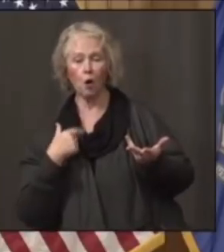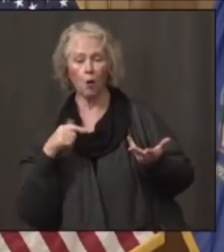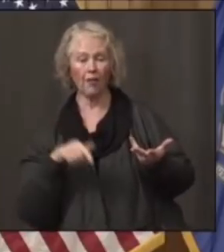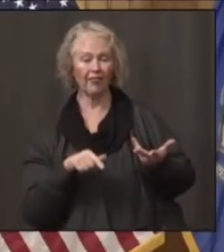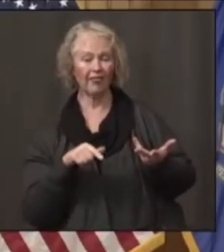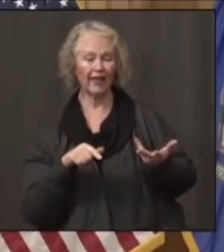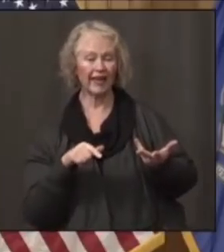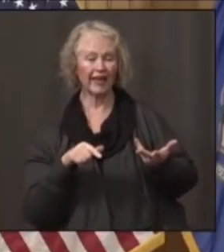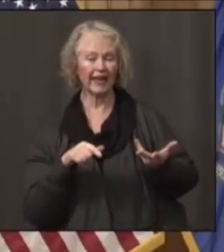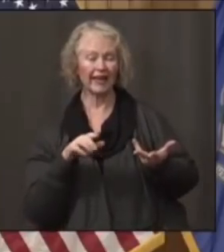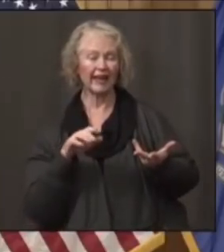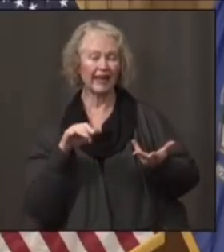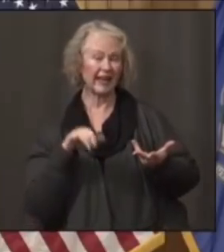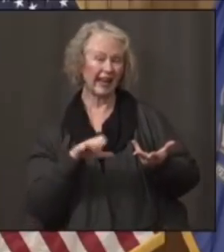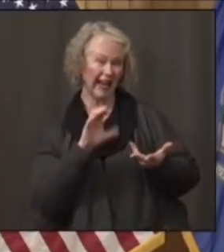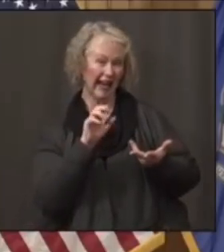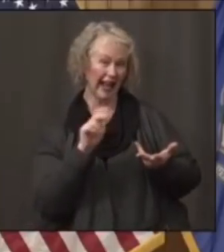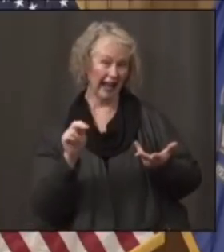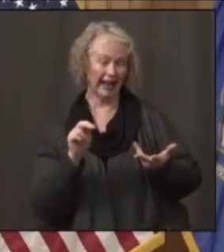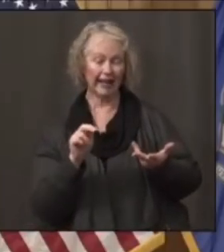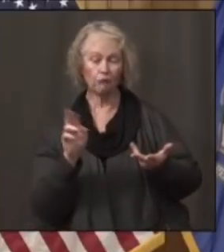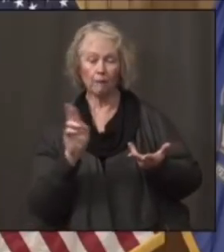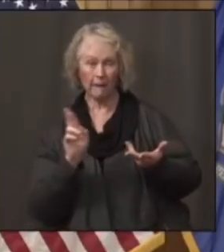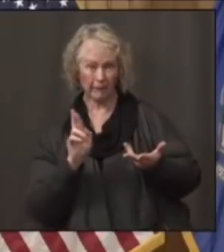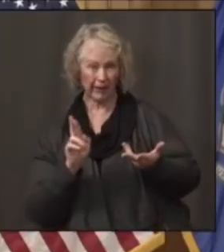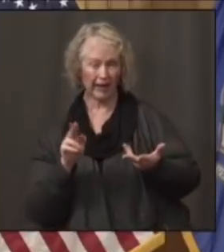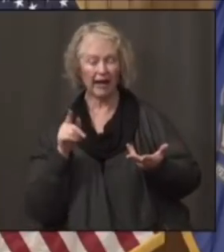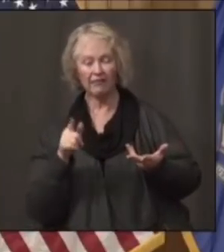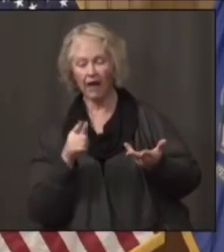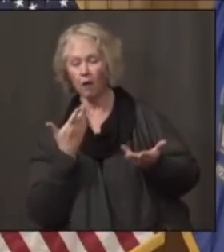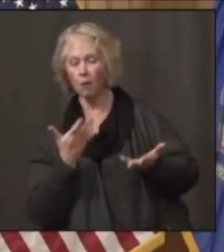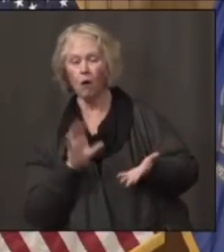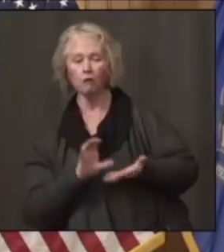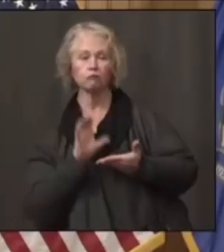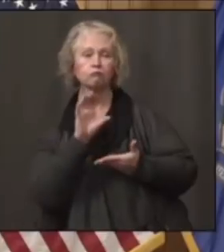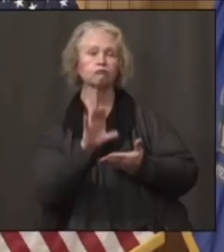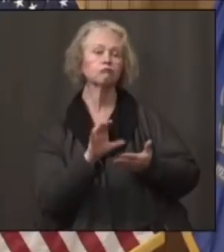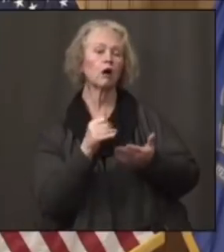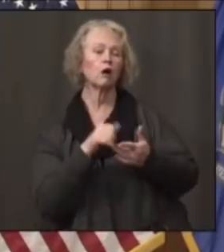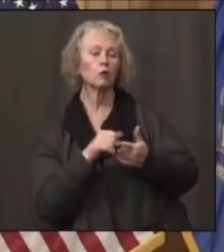to provide their own pandemic package and the plan they unveiled today?